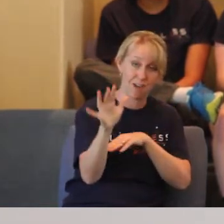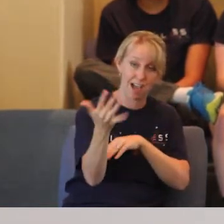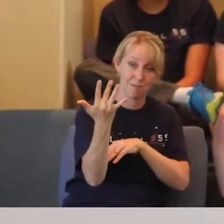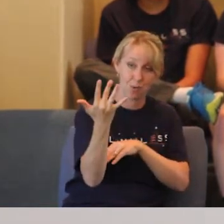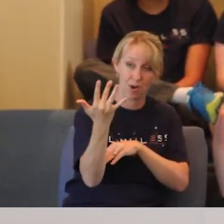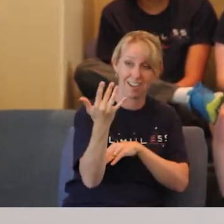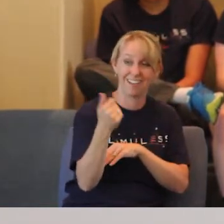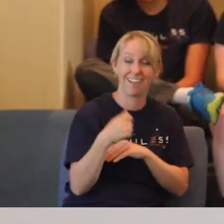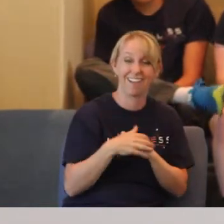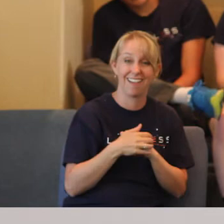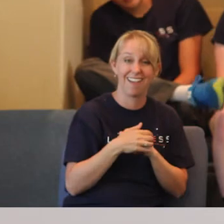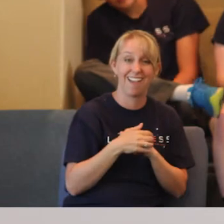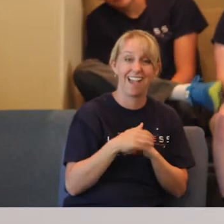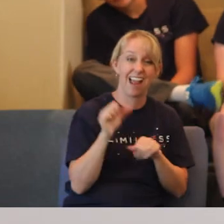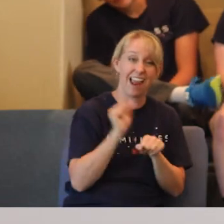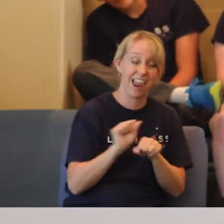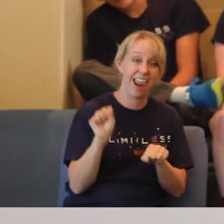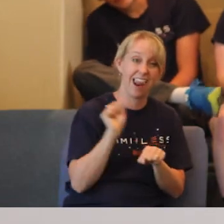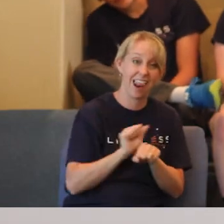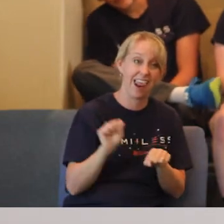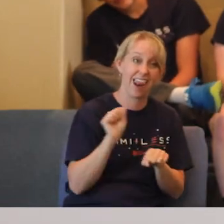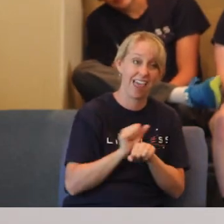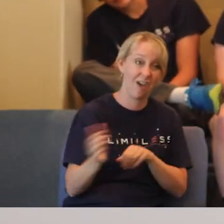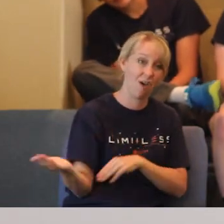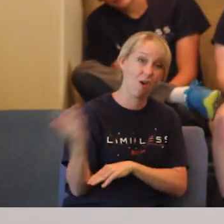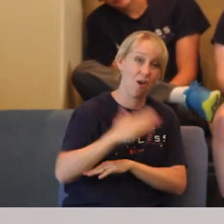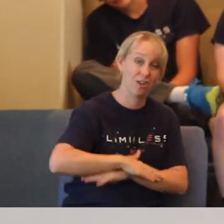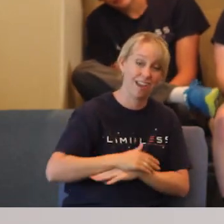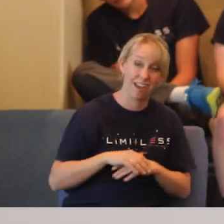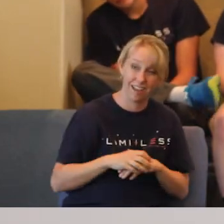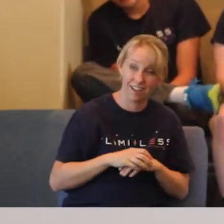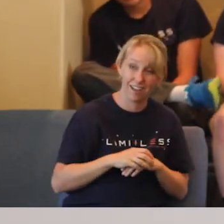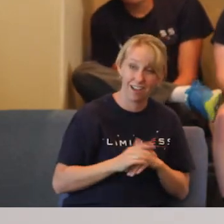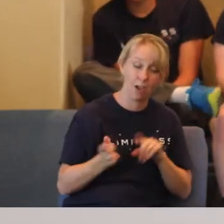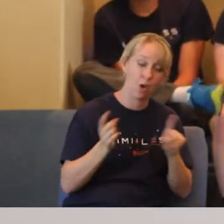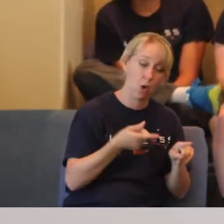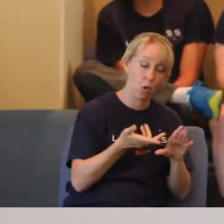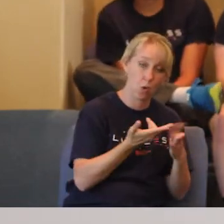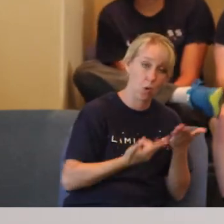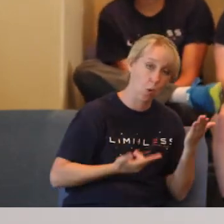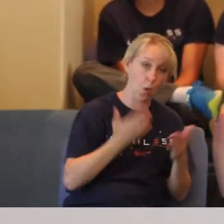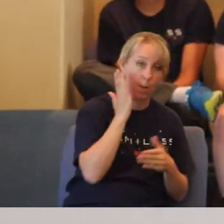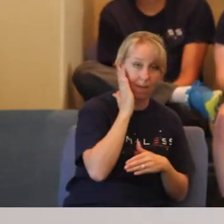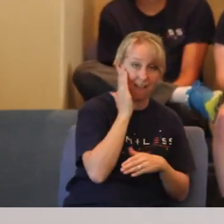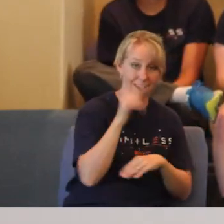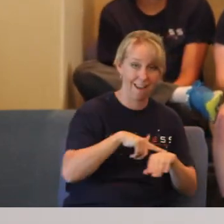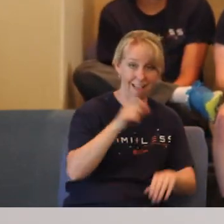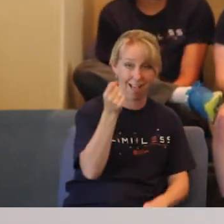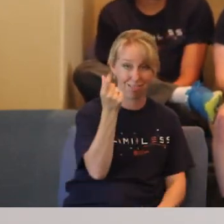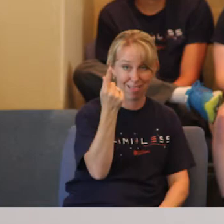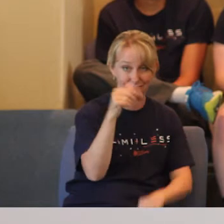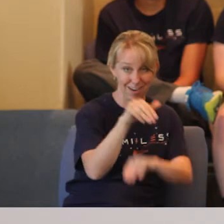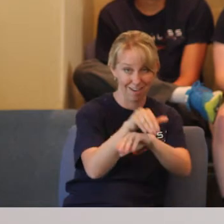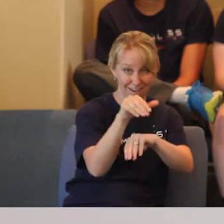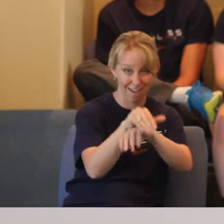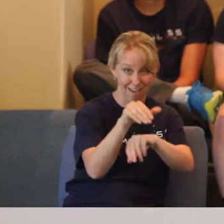long, go to bed at 11 o'clock, or some of you midnight, or who knows